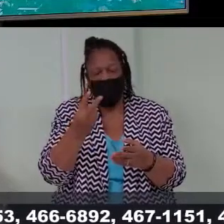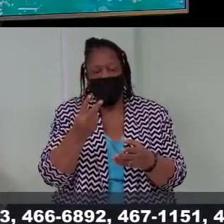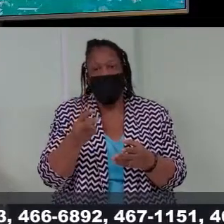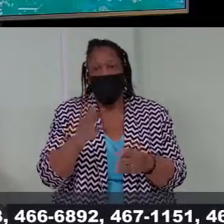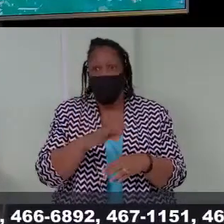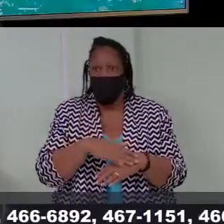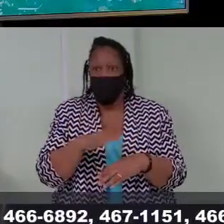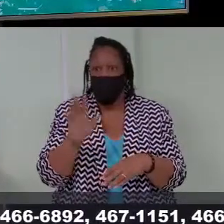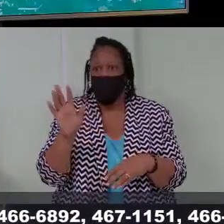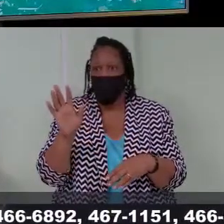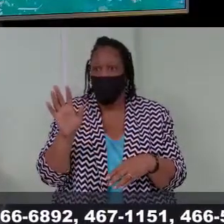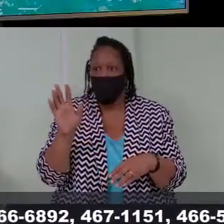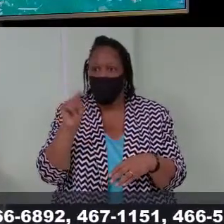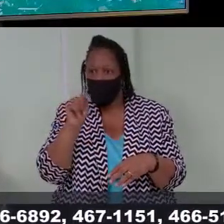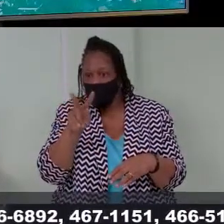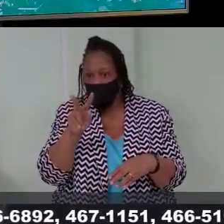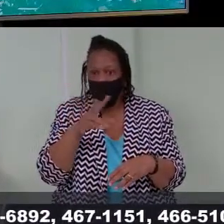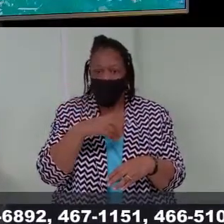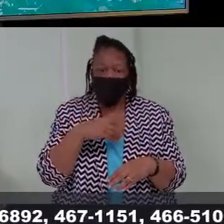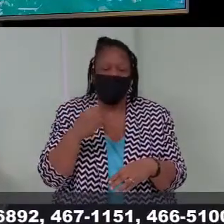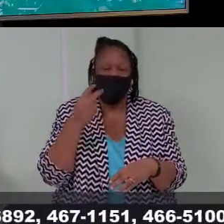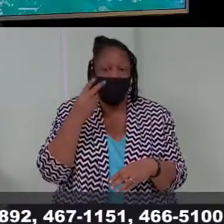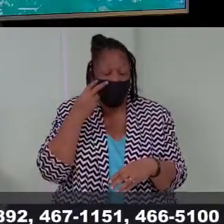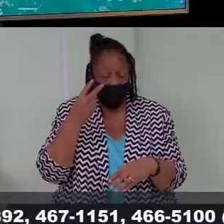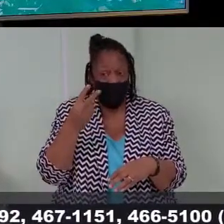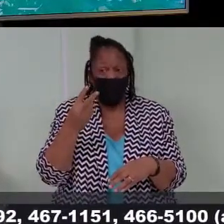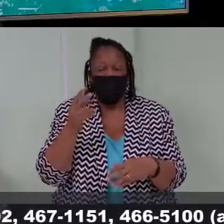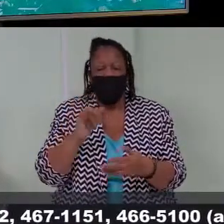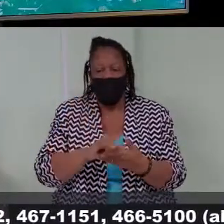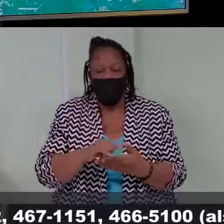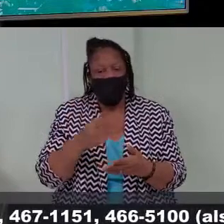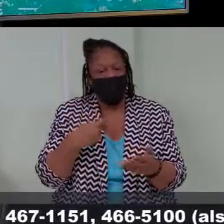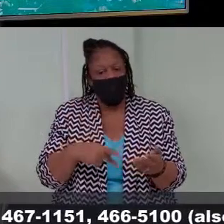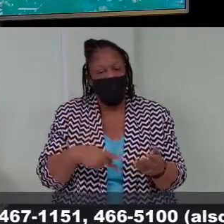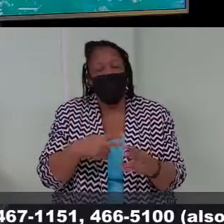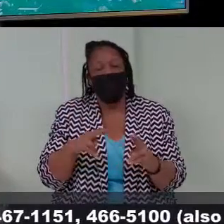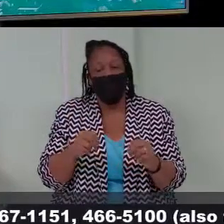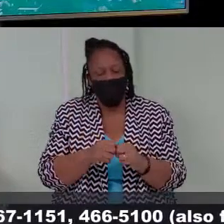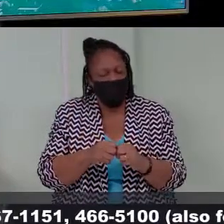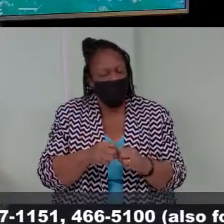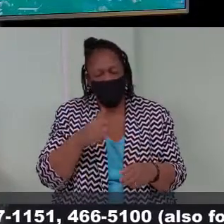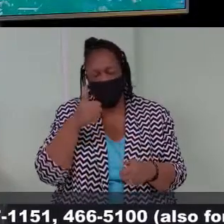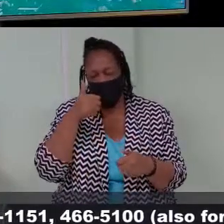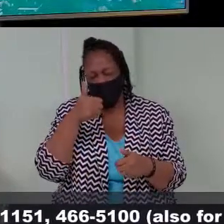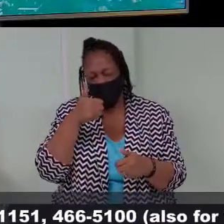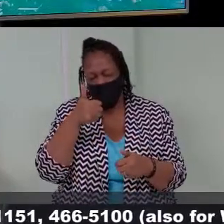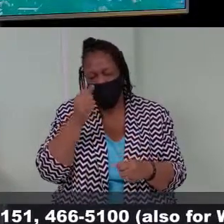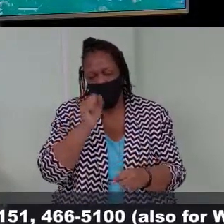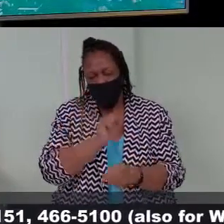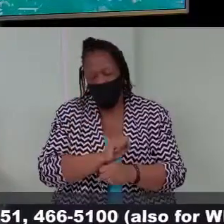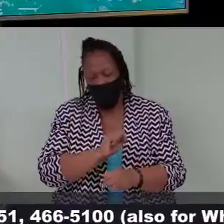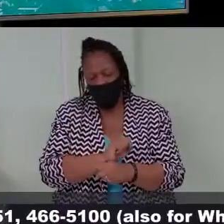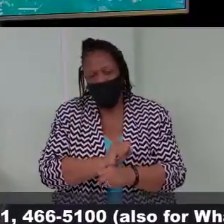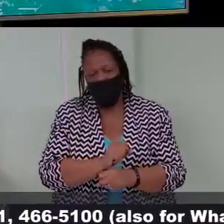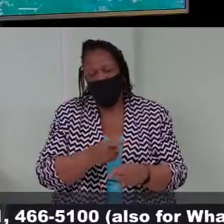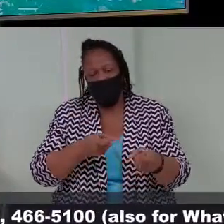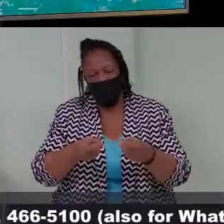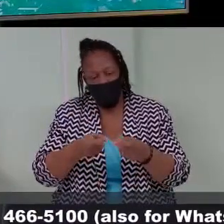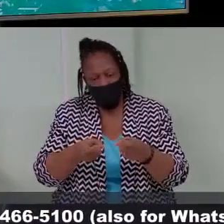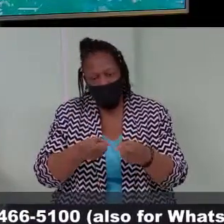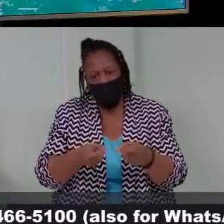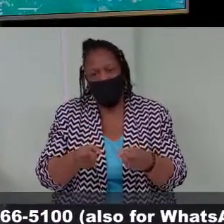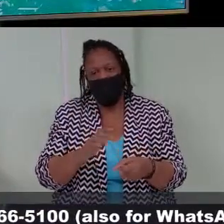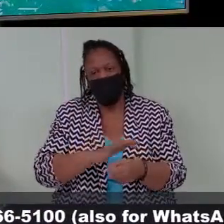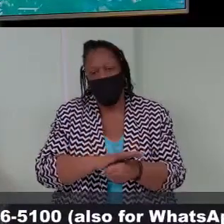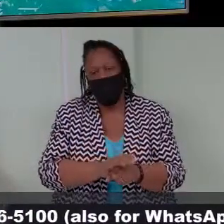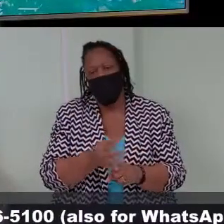the news, and I think that St. Kitts and Nevis has done a very good job in the management of